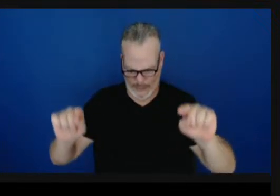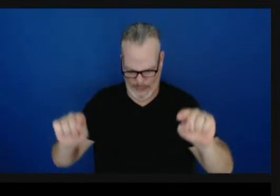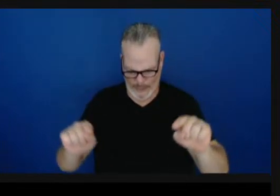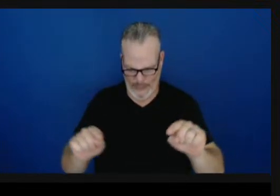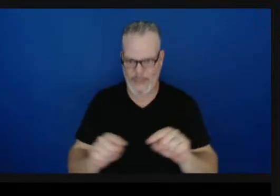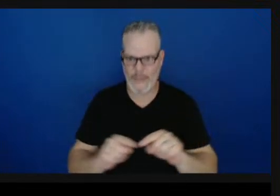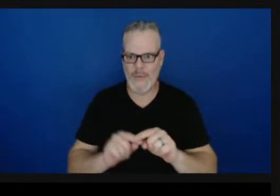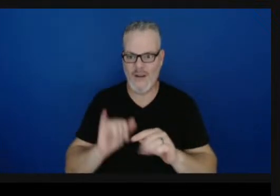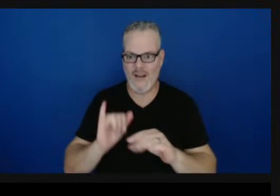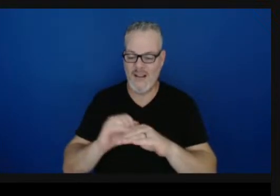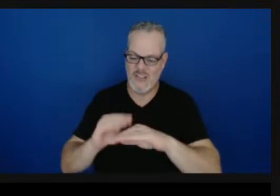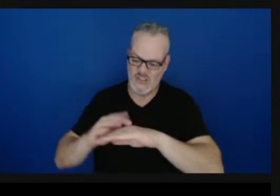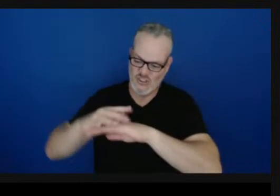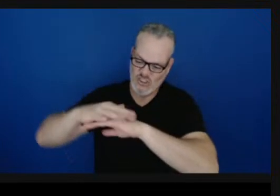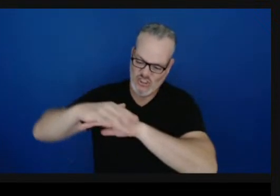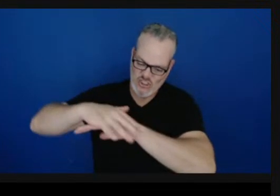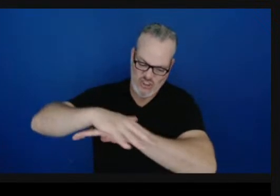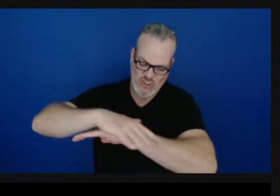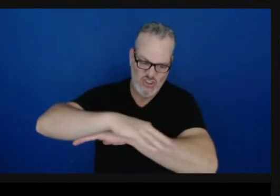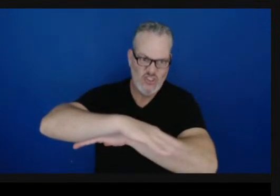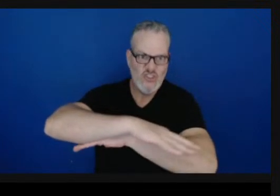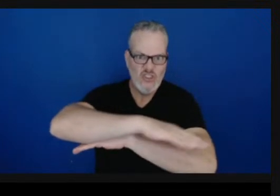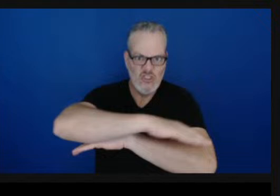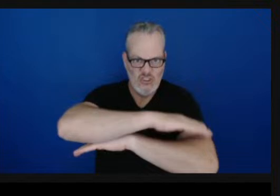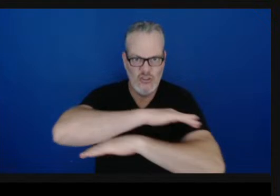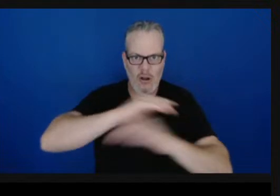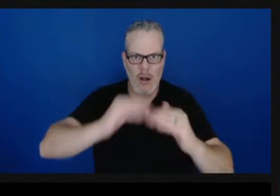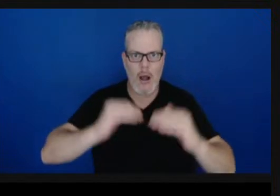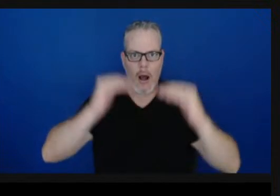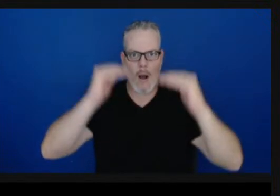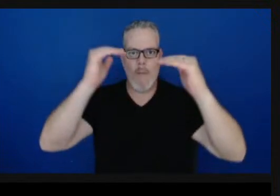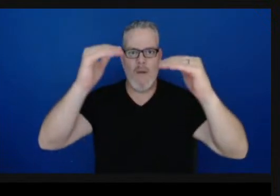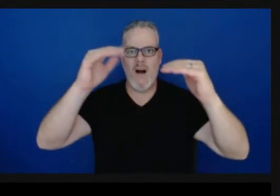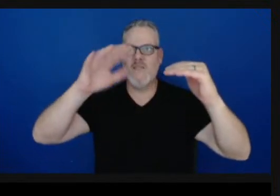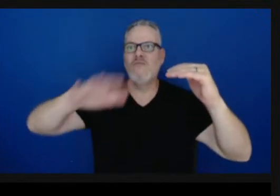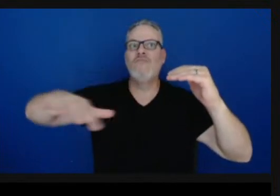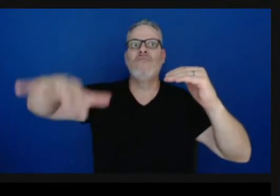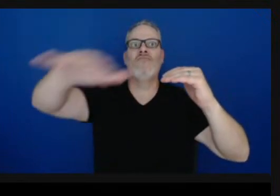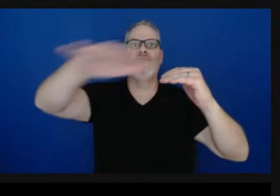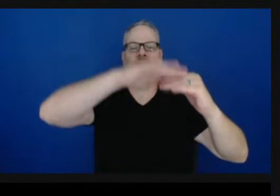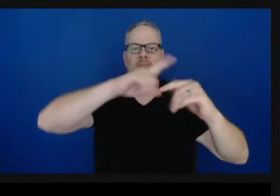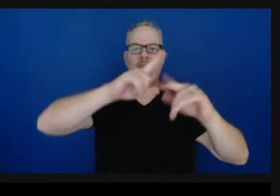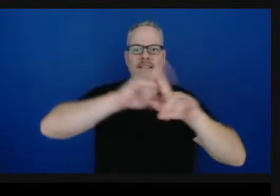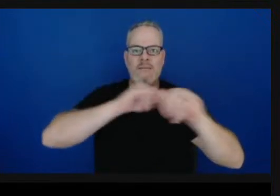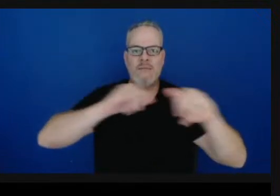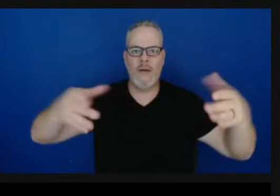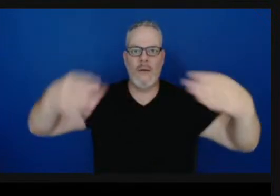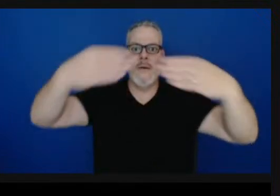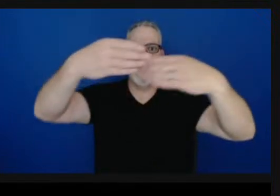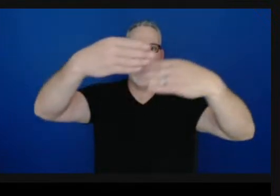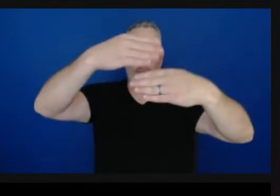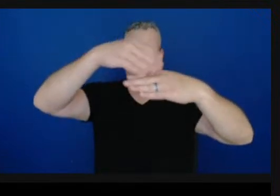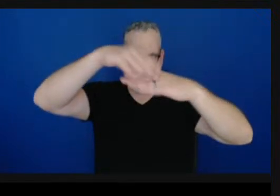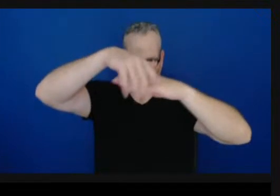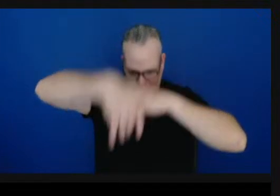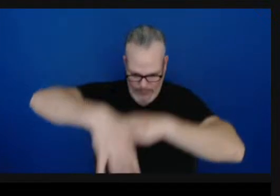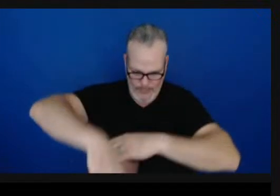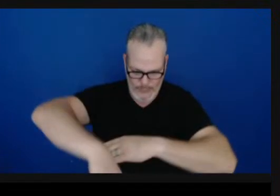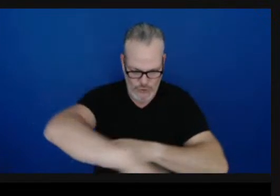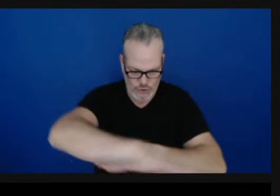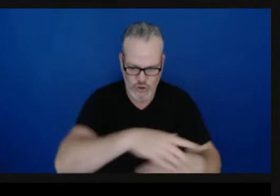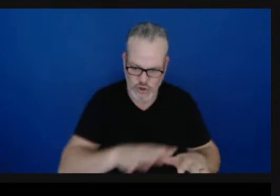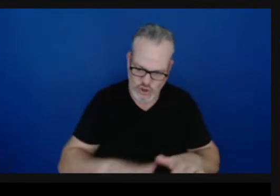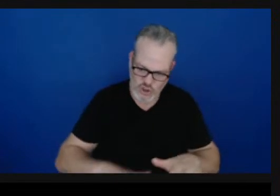of the flow field above the crater wall, but also filling in the crater and sweeping around to